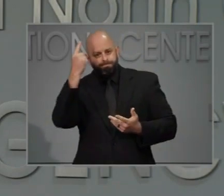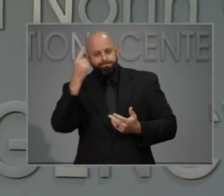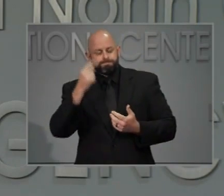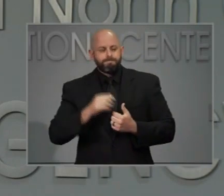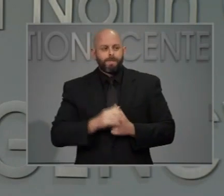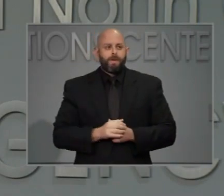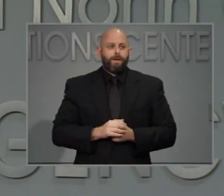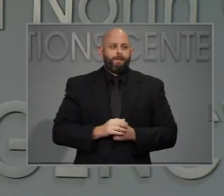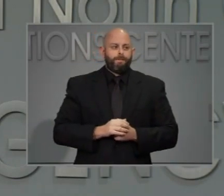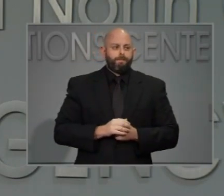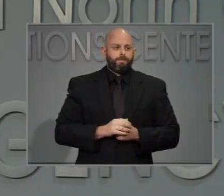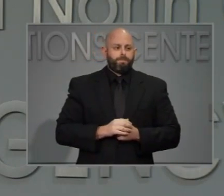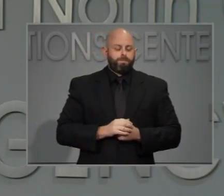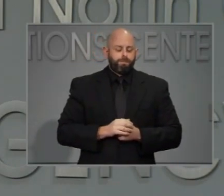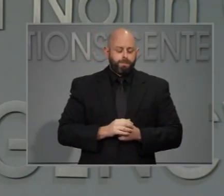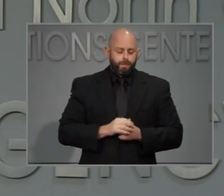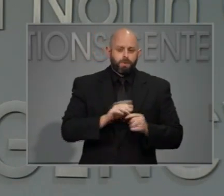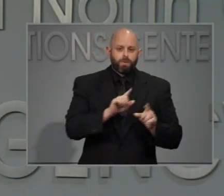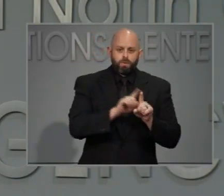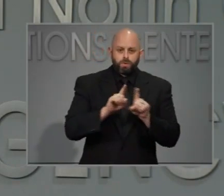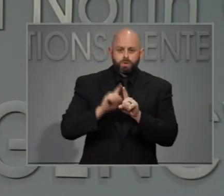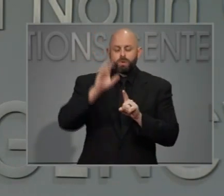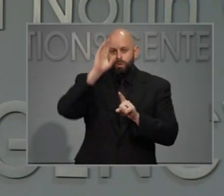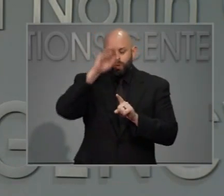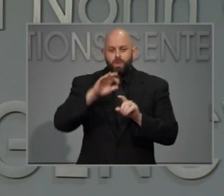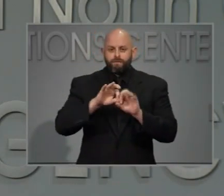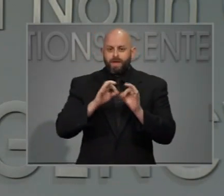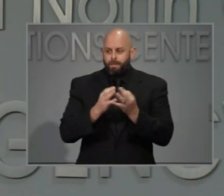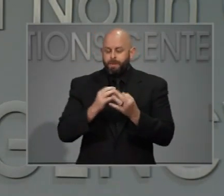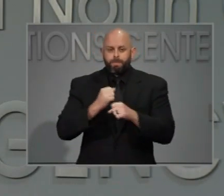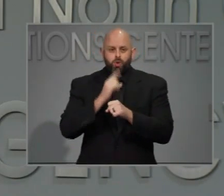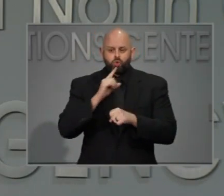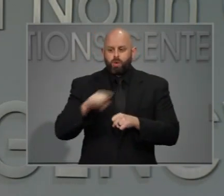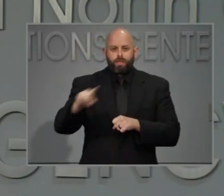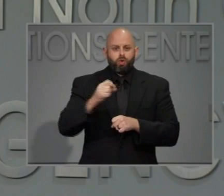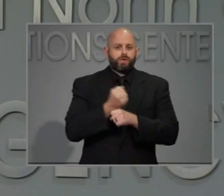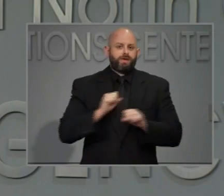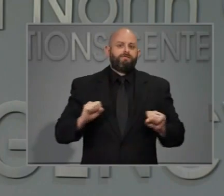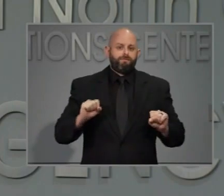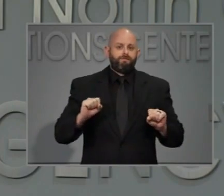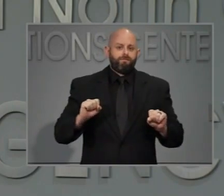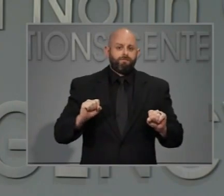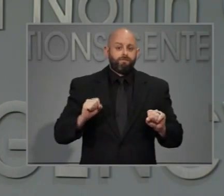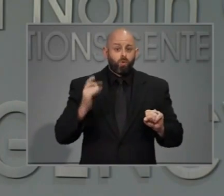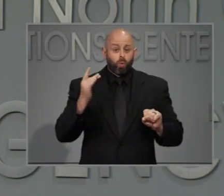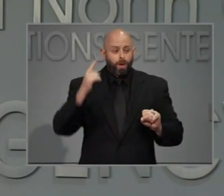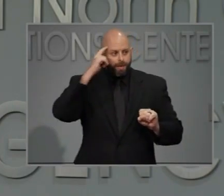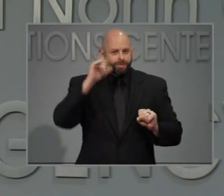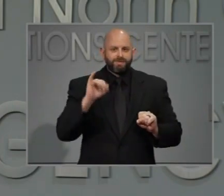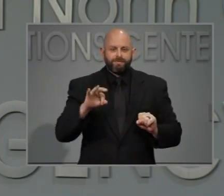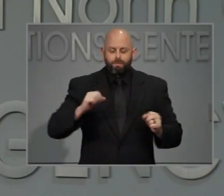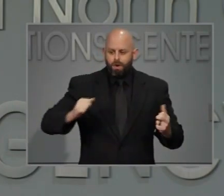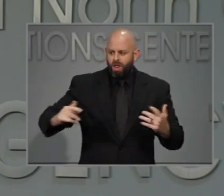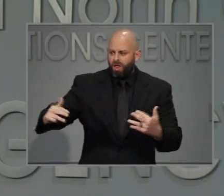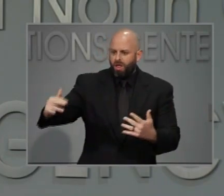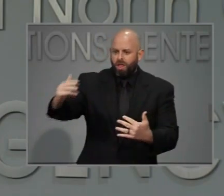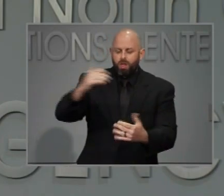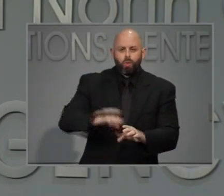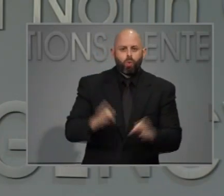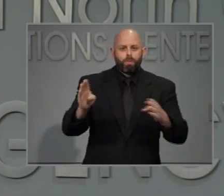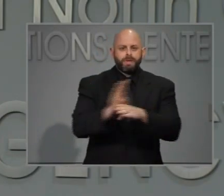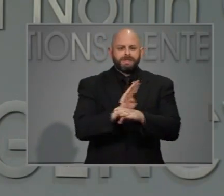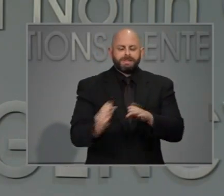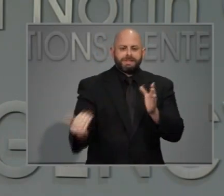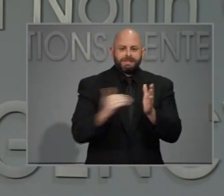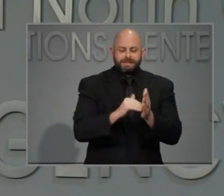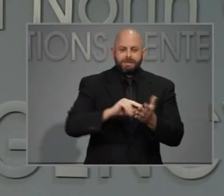anxious families are to make sure that they are safe from this highly contagious virus